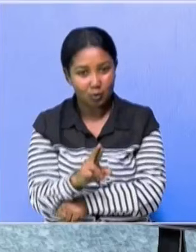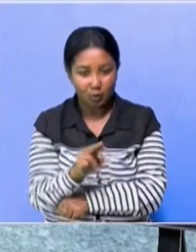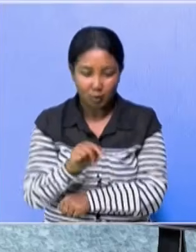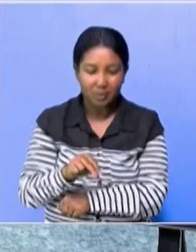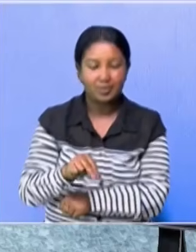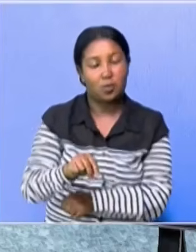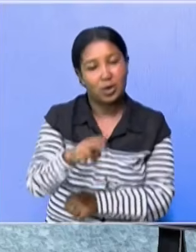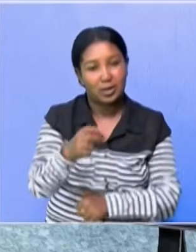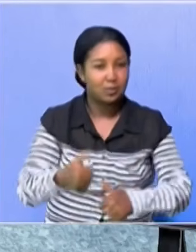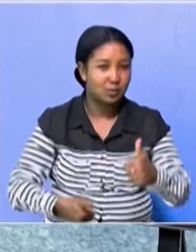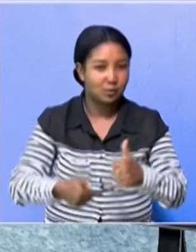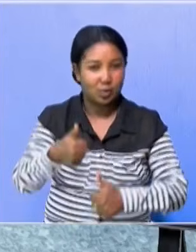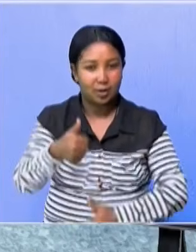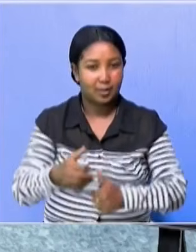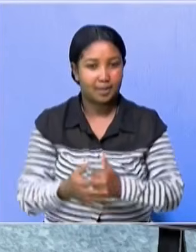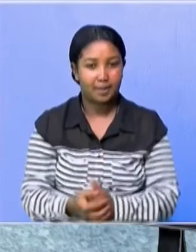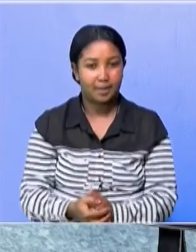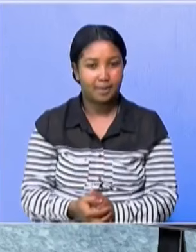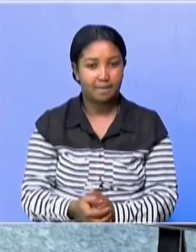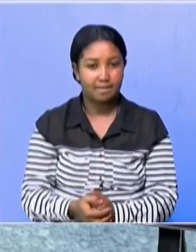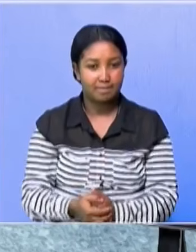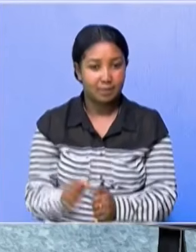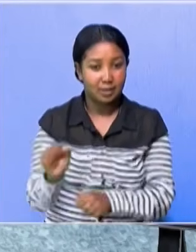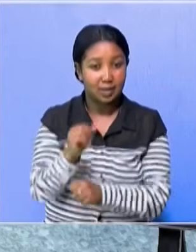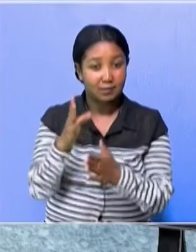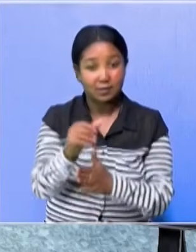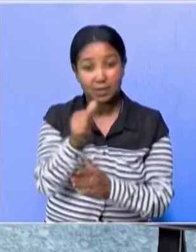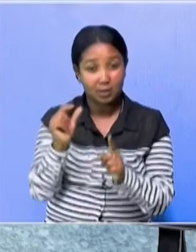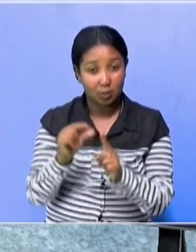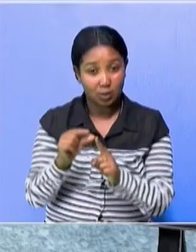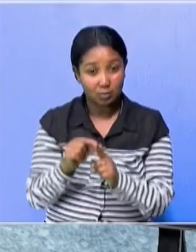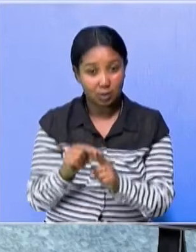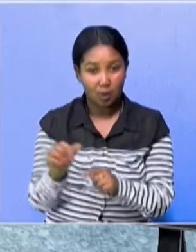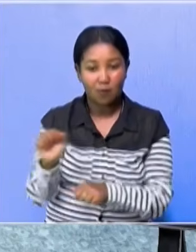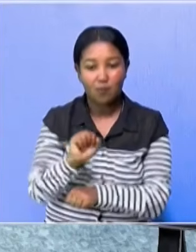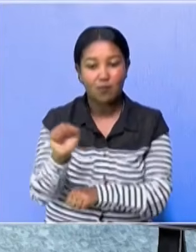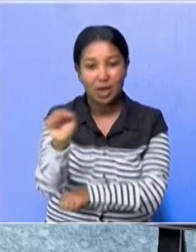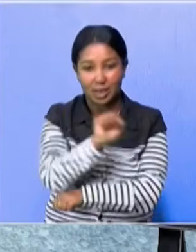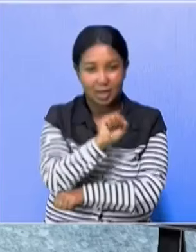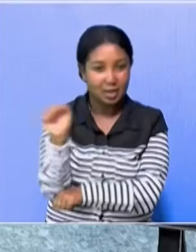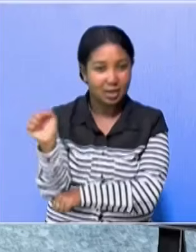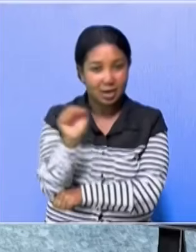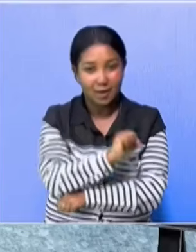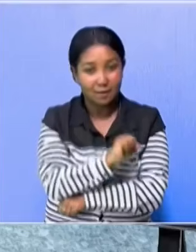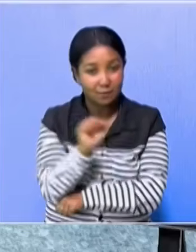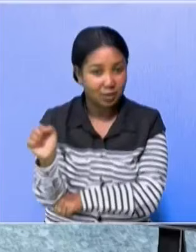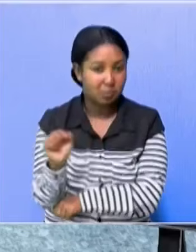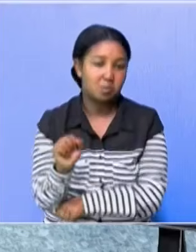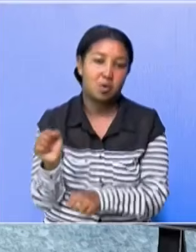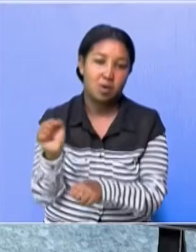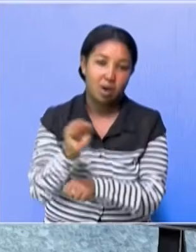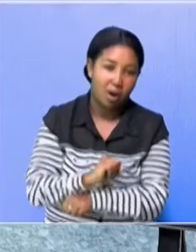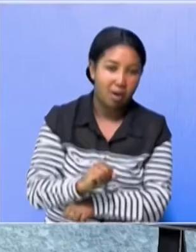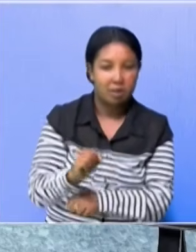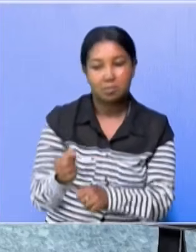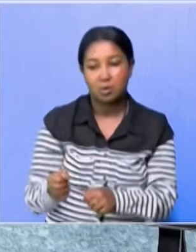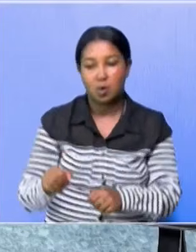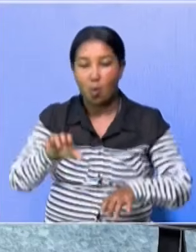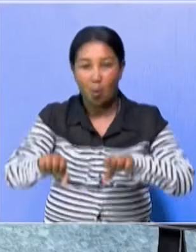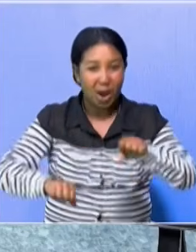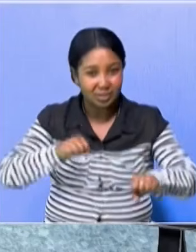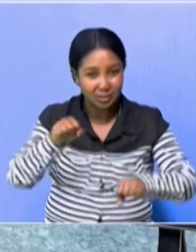the pedestrian? A driver, in other words, is vehicles. Vehicle stands for what? Car,